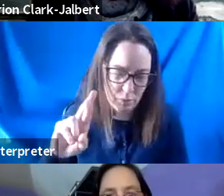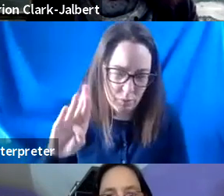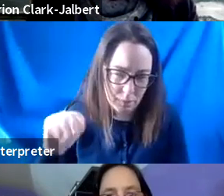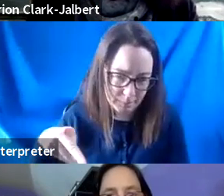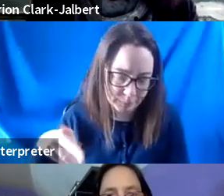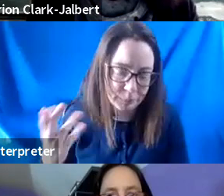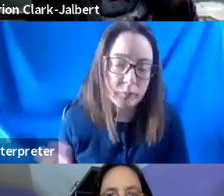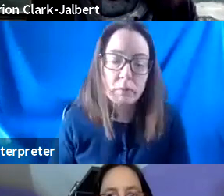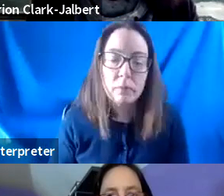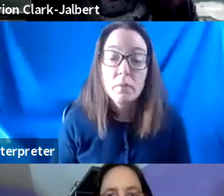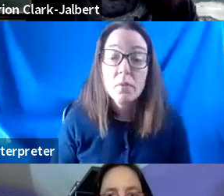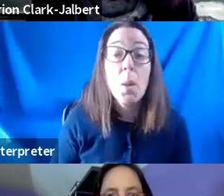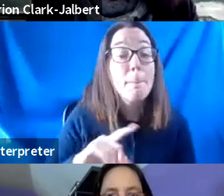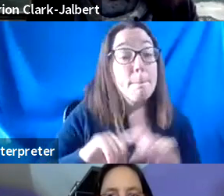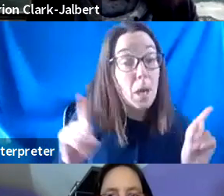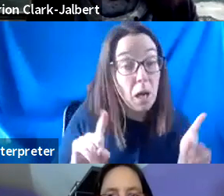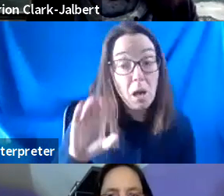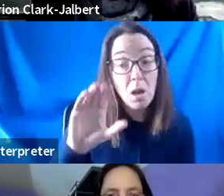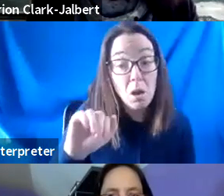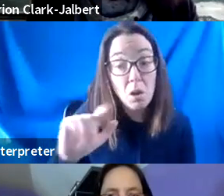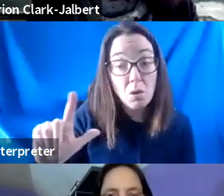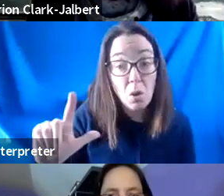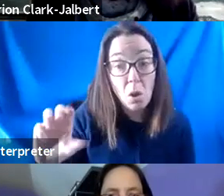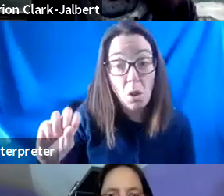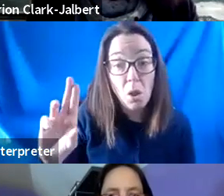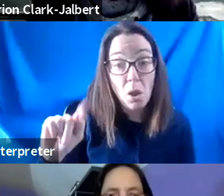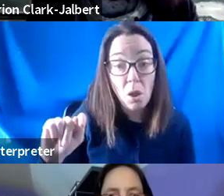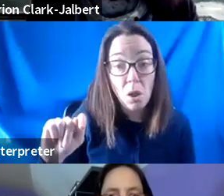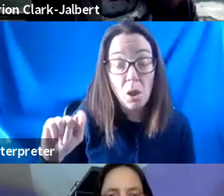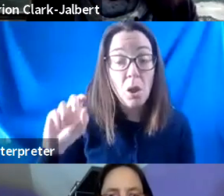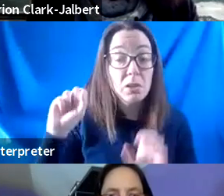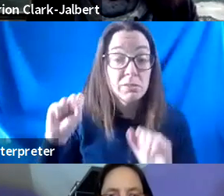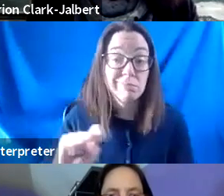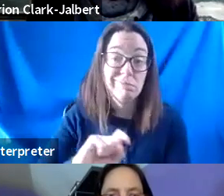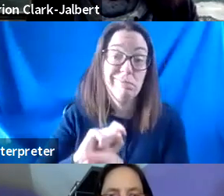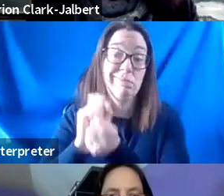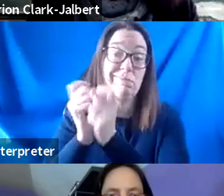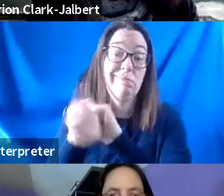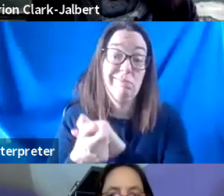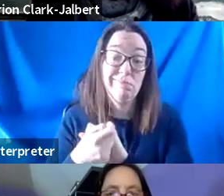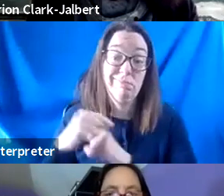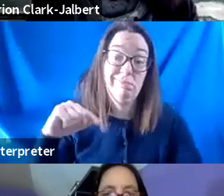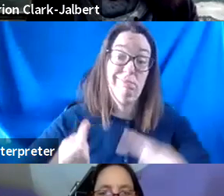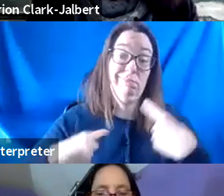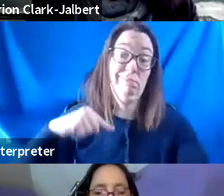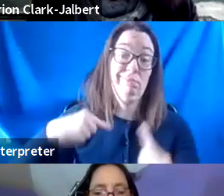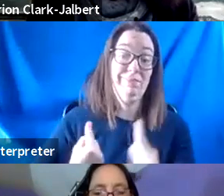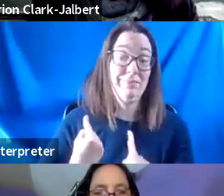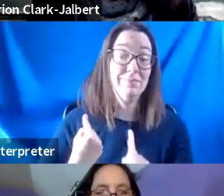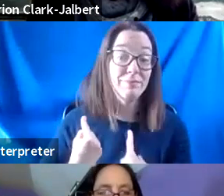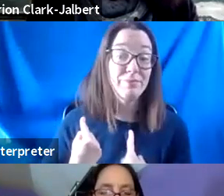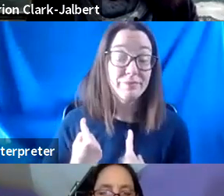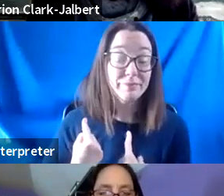out can lead to malicious attacks. We know that if we have somebody that's new to the group and that's here because they care